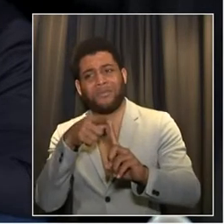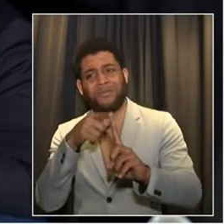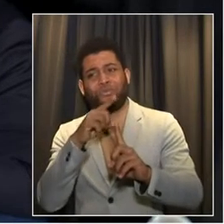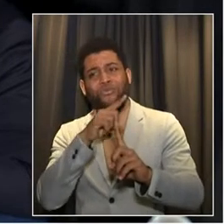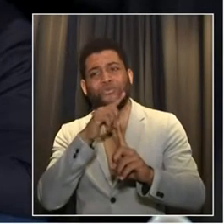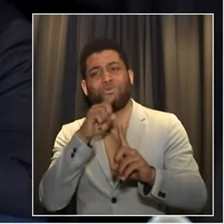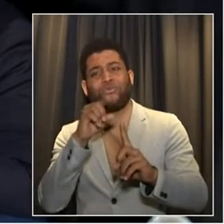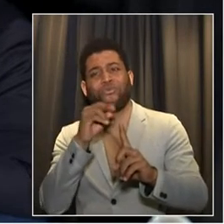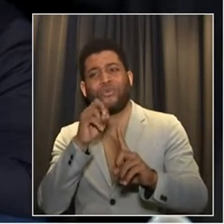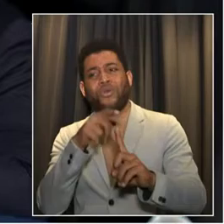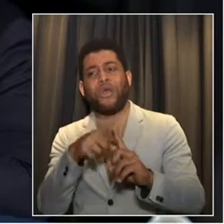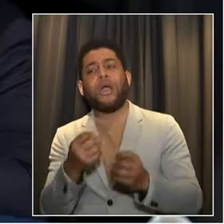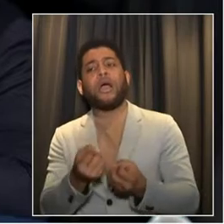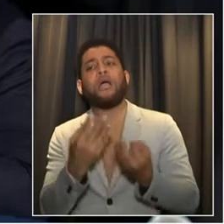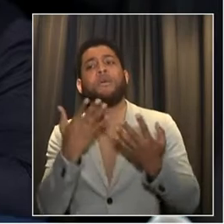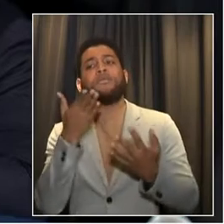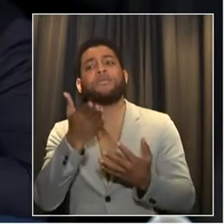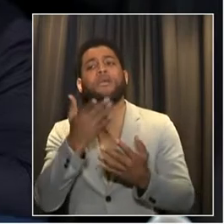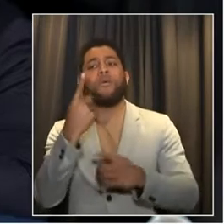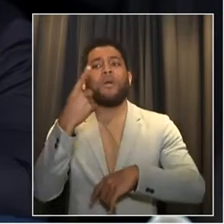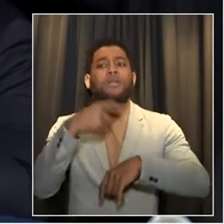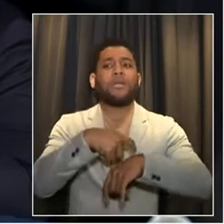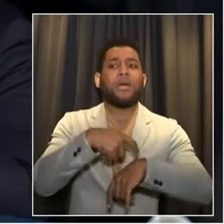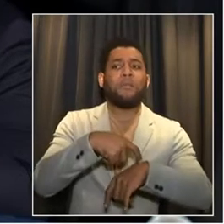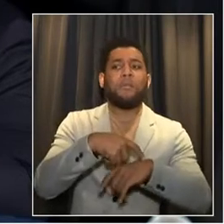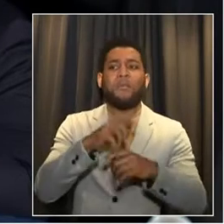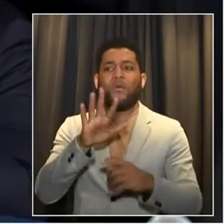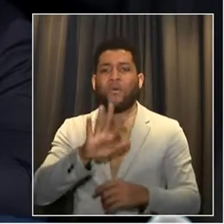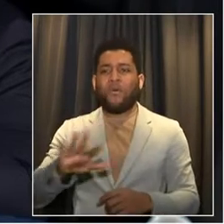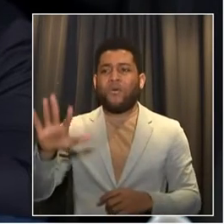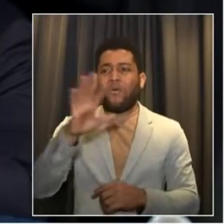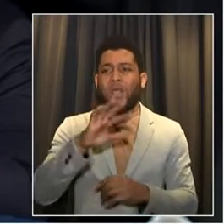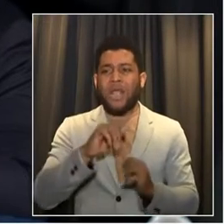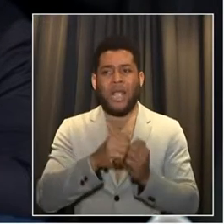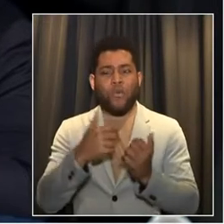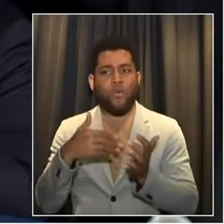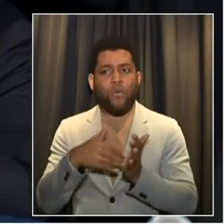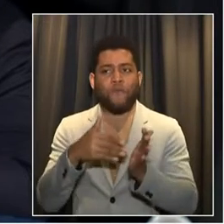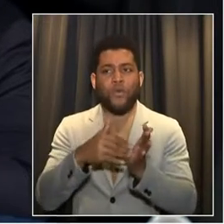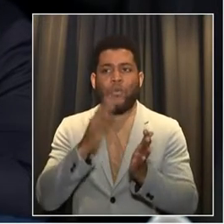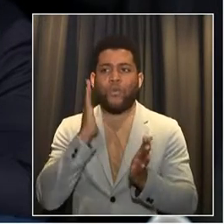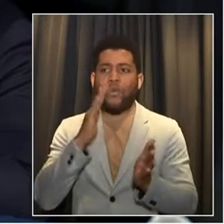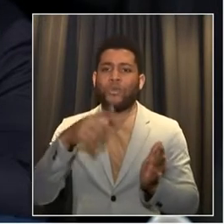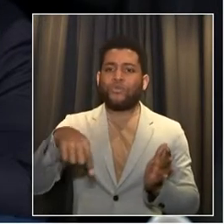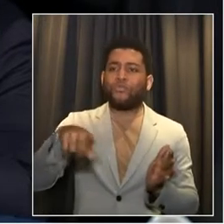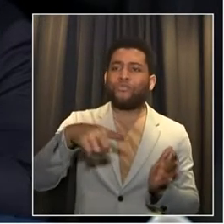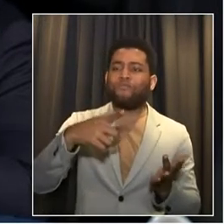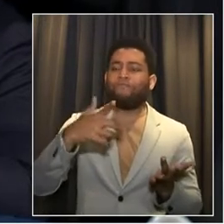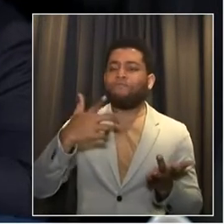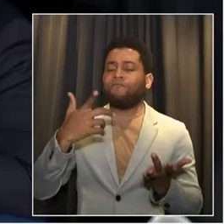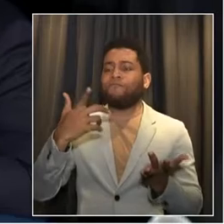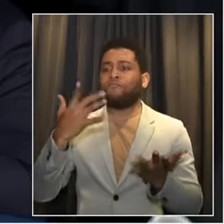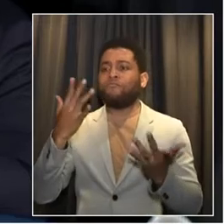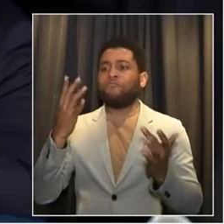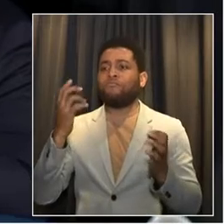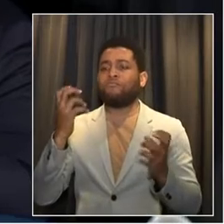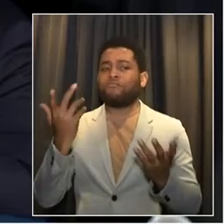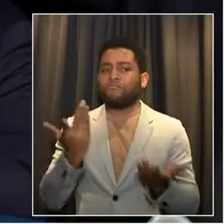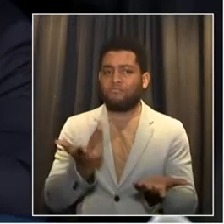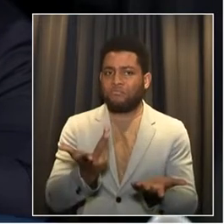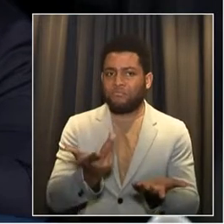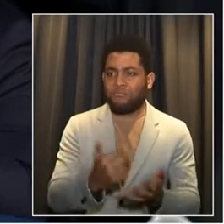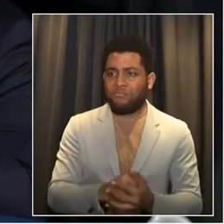one time across the city and how frequently might they be employed across a single